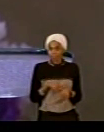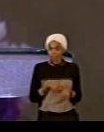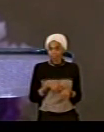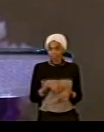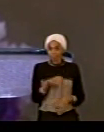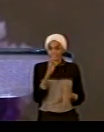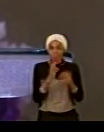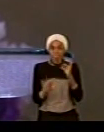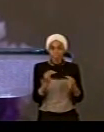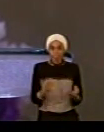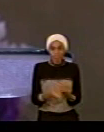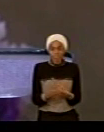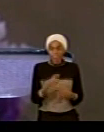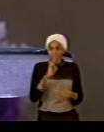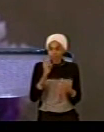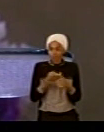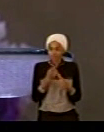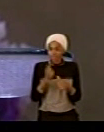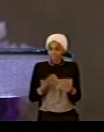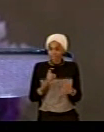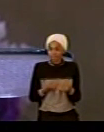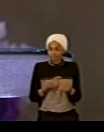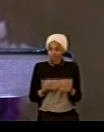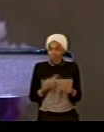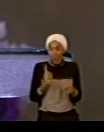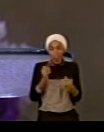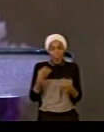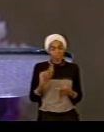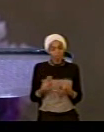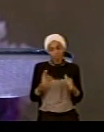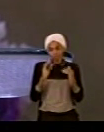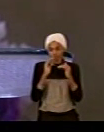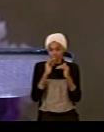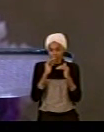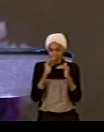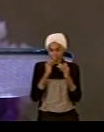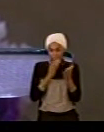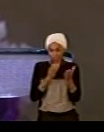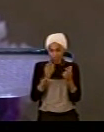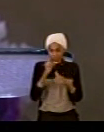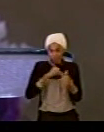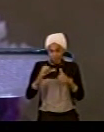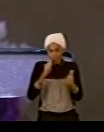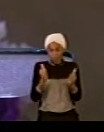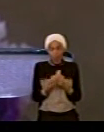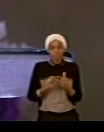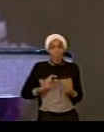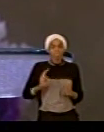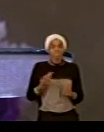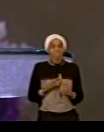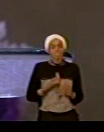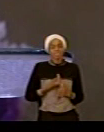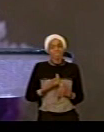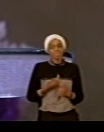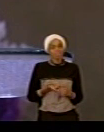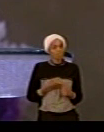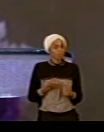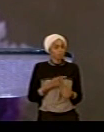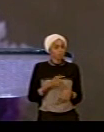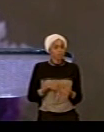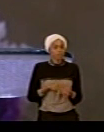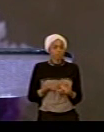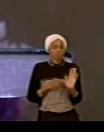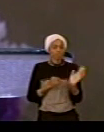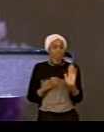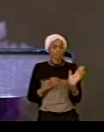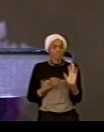the greetings of our General Superintendent. So if you are here, you are fellowshipping with us for the first time, you are a